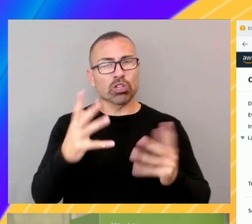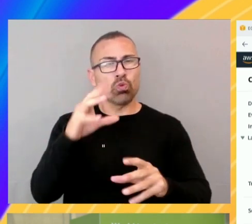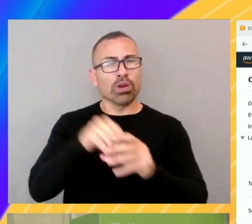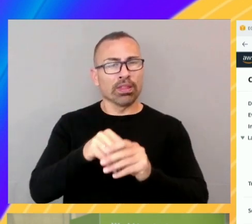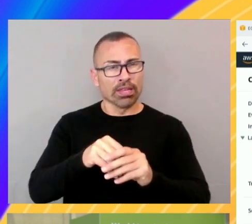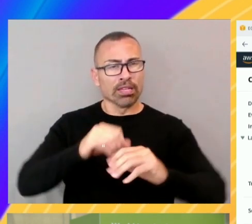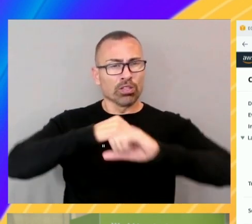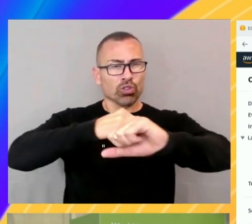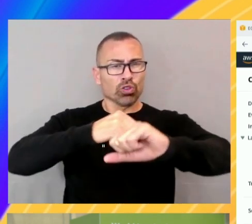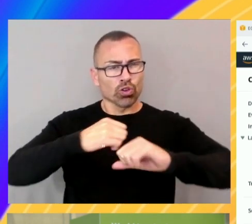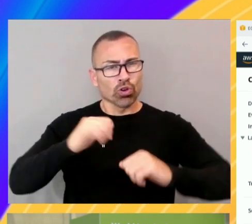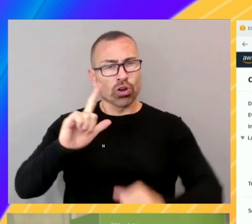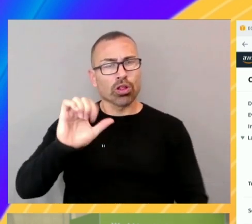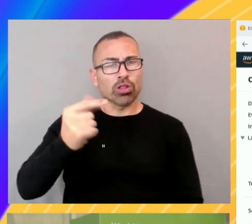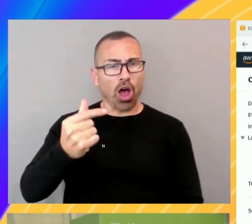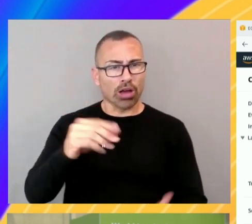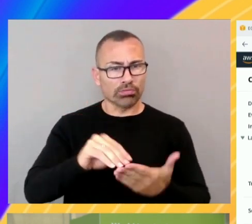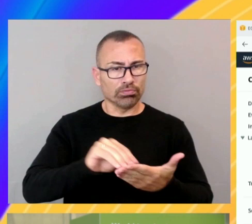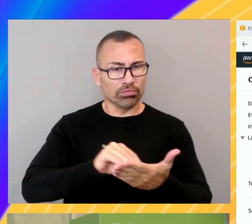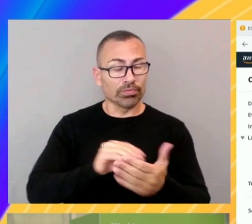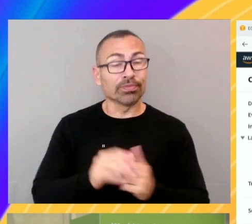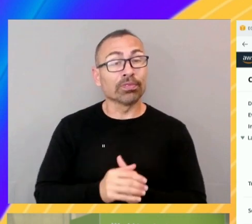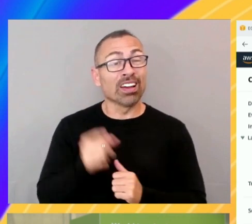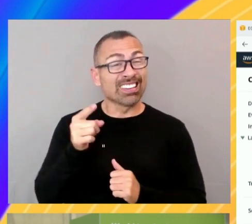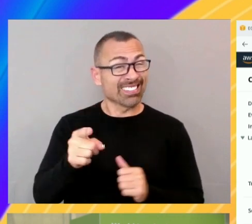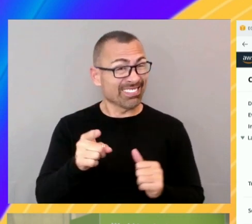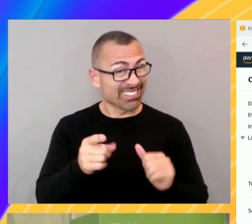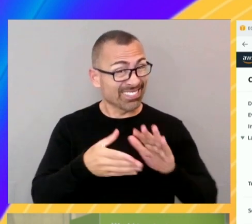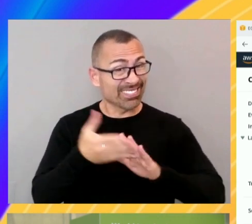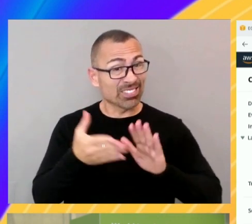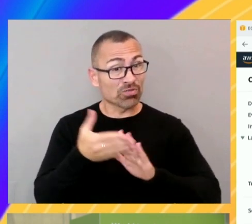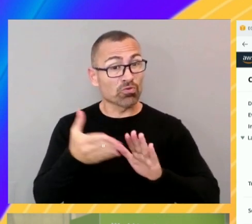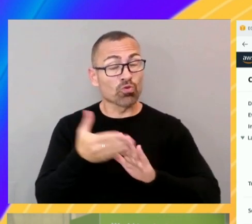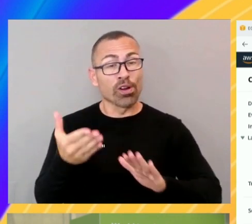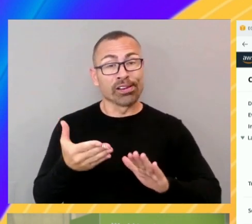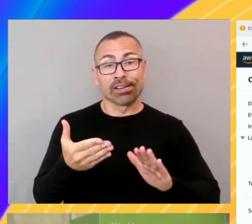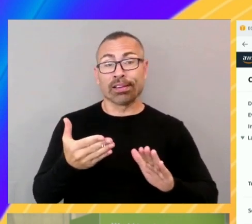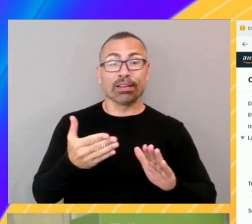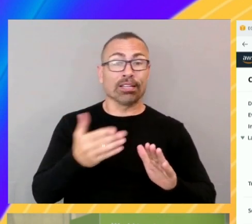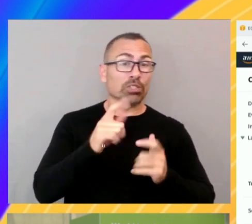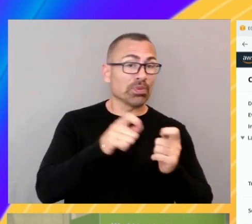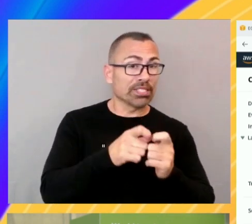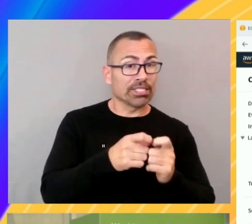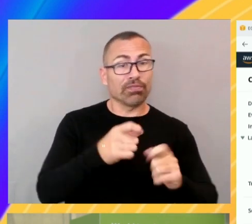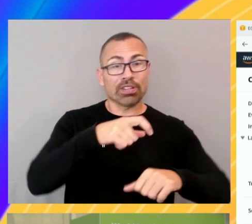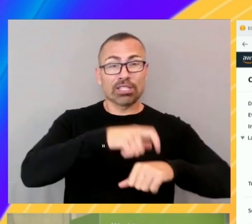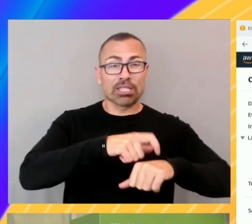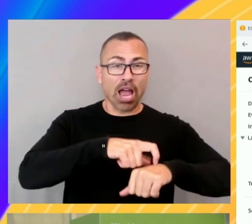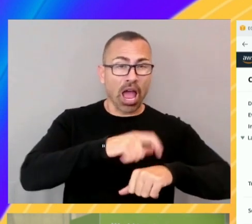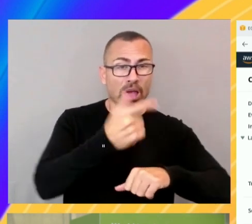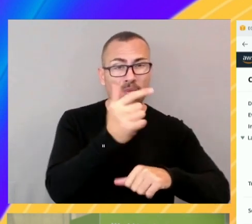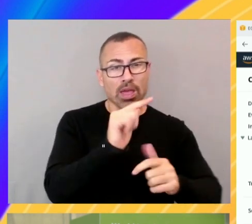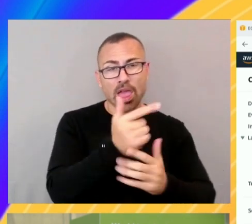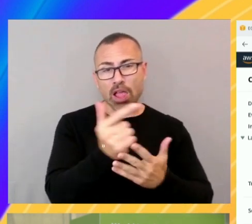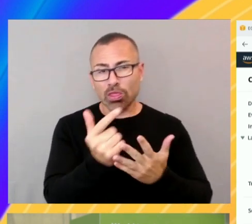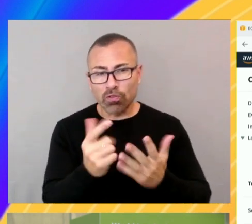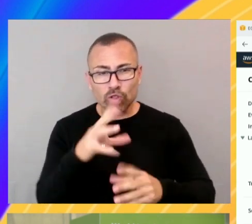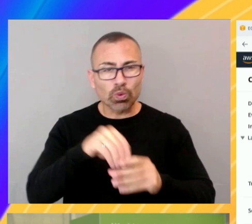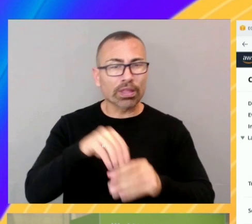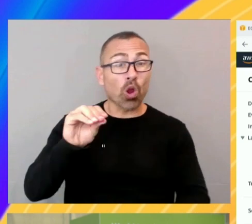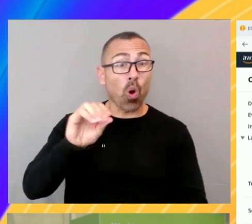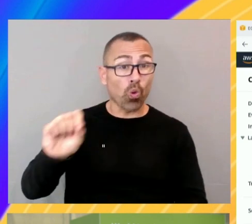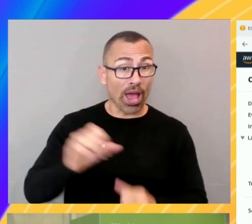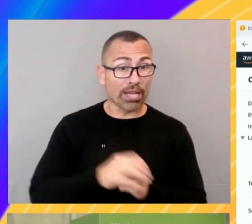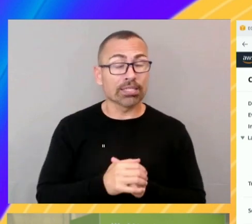running continuously within at certain intervals within the actual operating system. Now, what we can do is, as Sushita mentioned, is